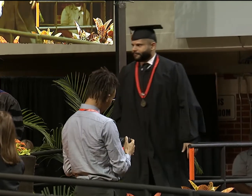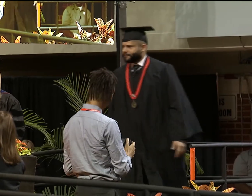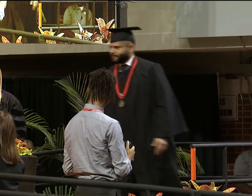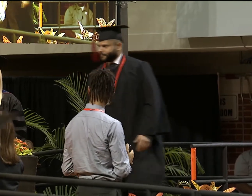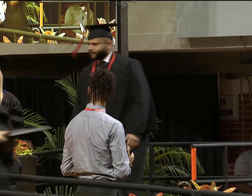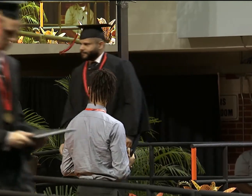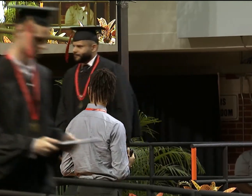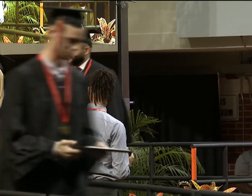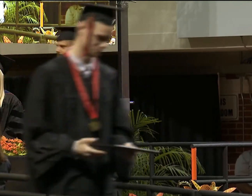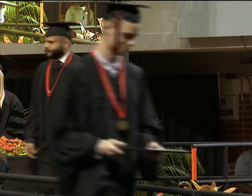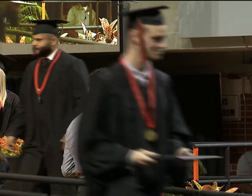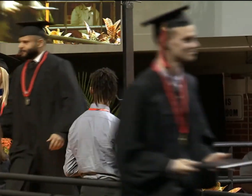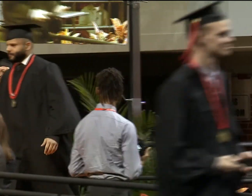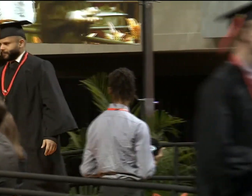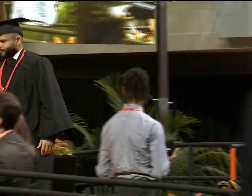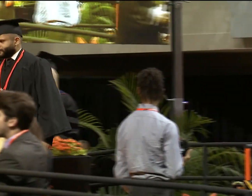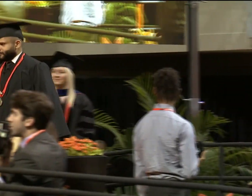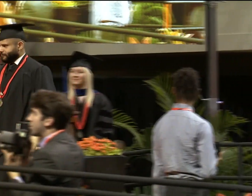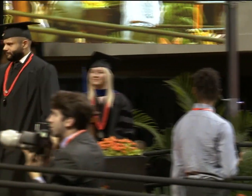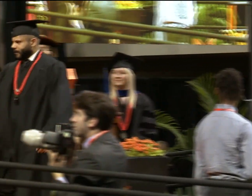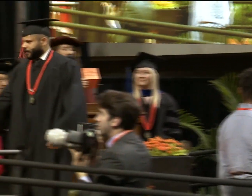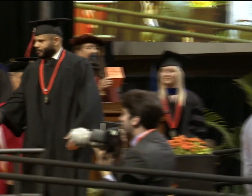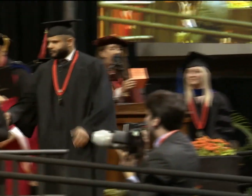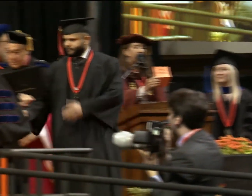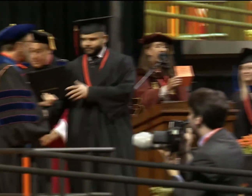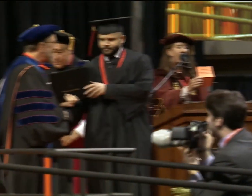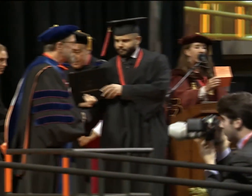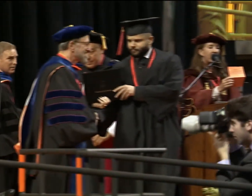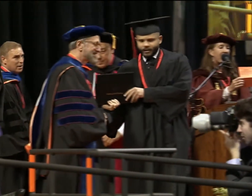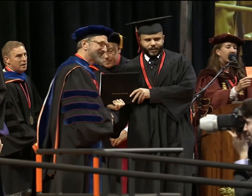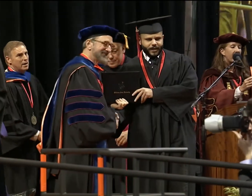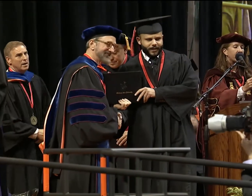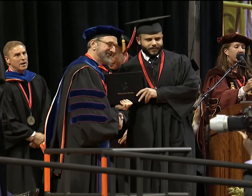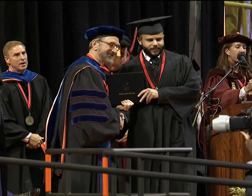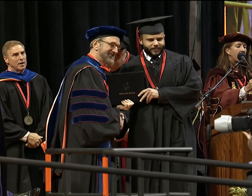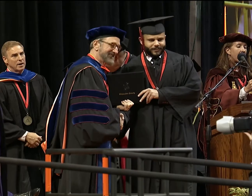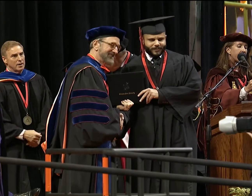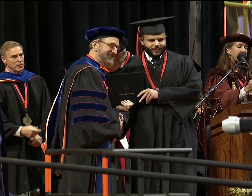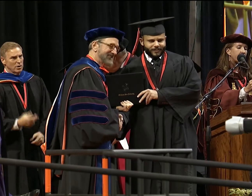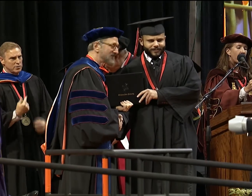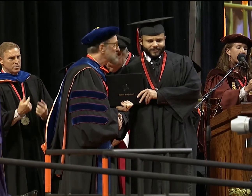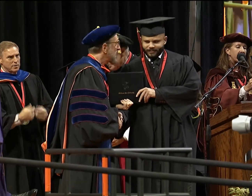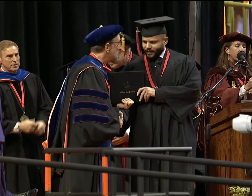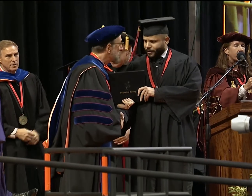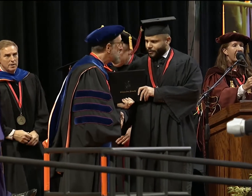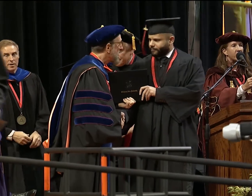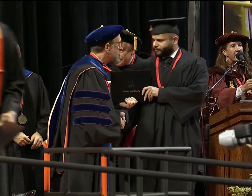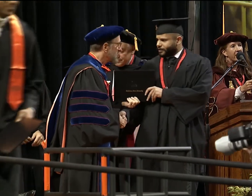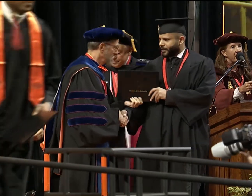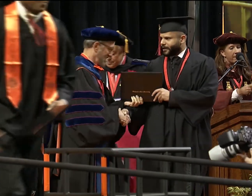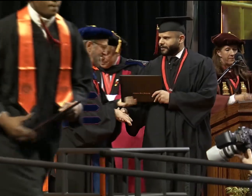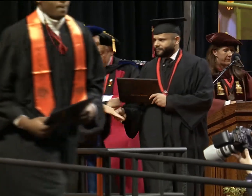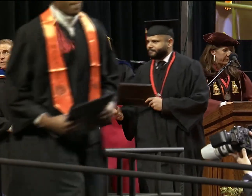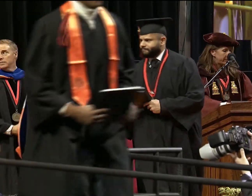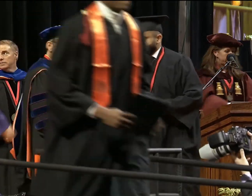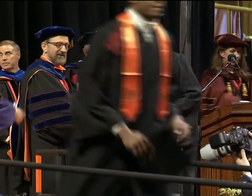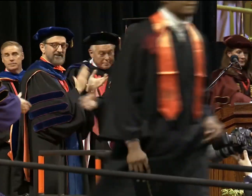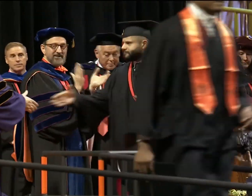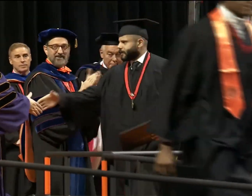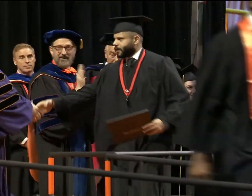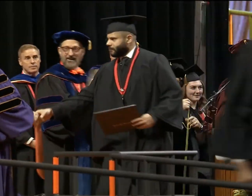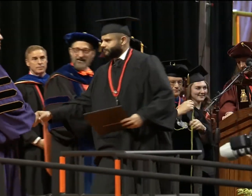This concludes recognition of the graduates from the College of Education, Health, and Aviation. Please join me in congratulating them.